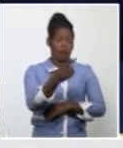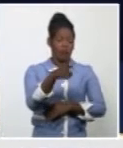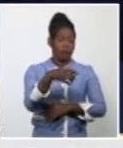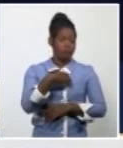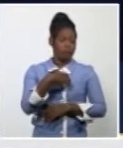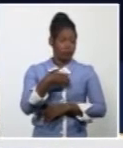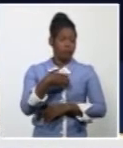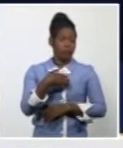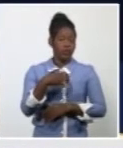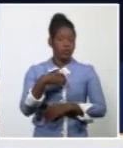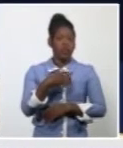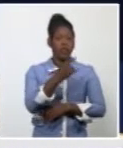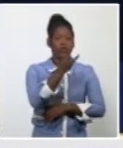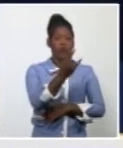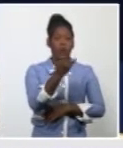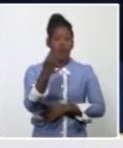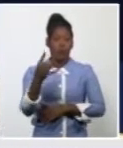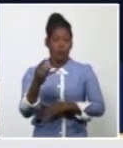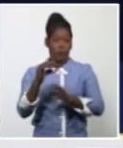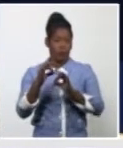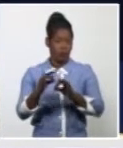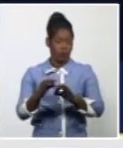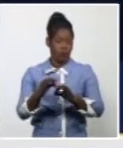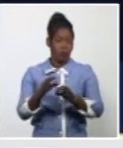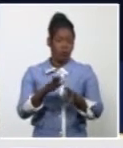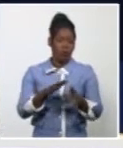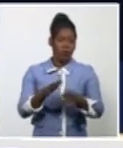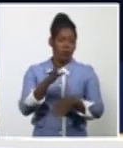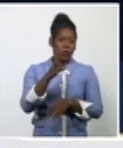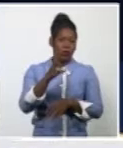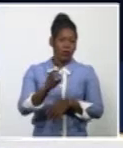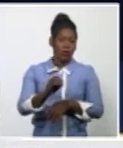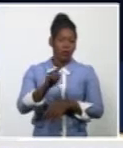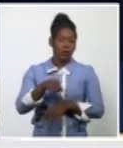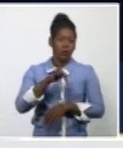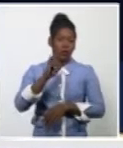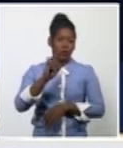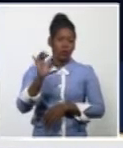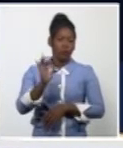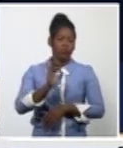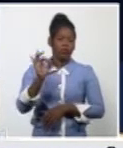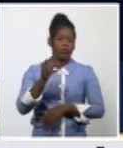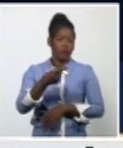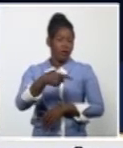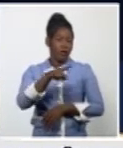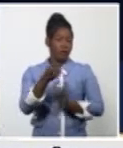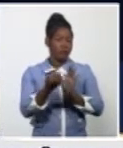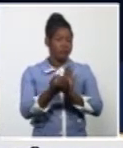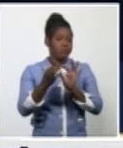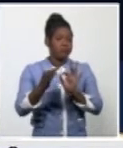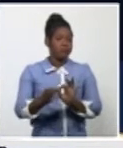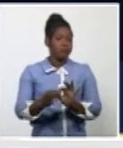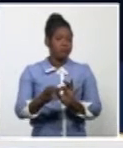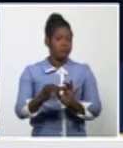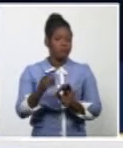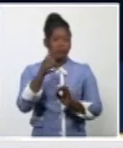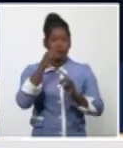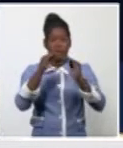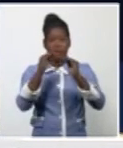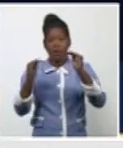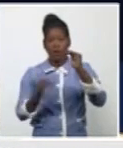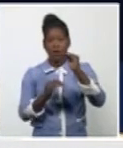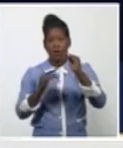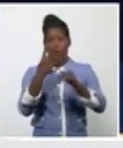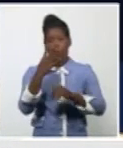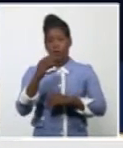of 40 to 60 years of age. In each one of them, there were 9 cases. That is